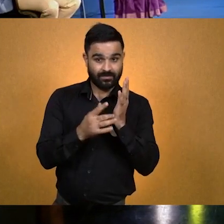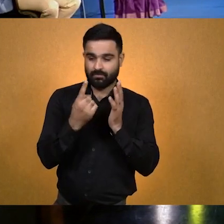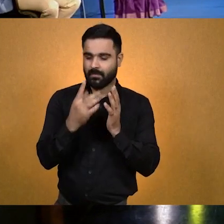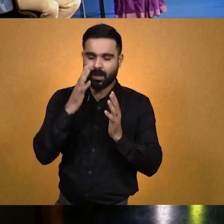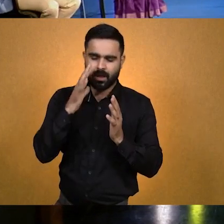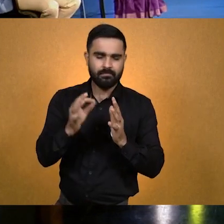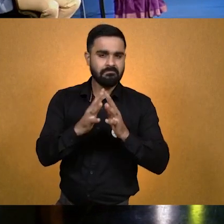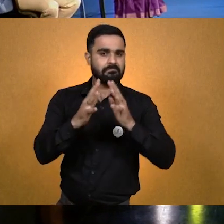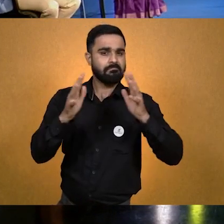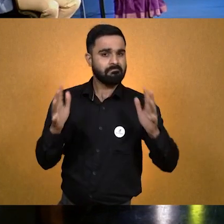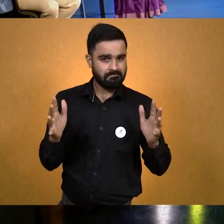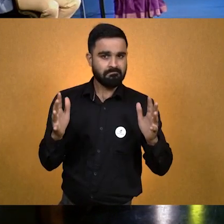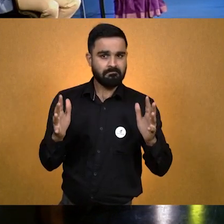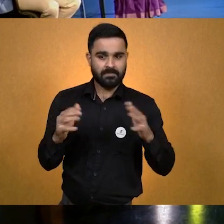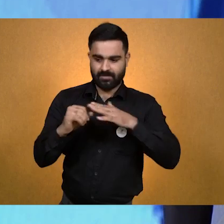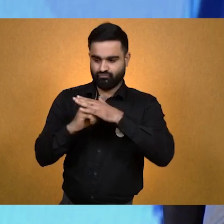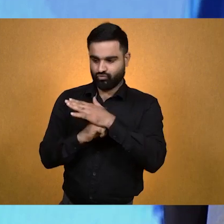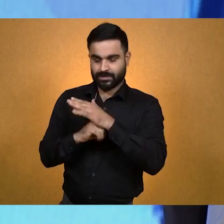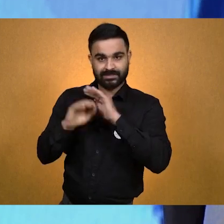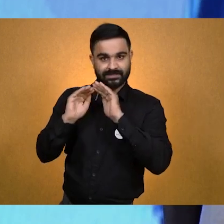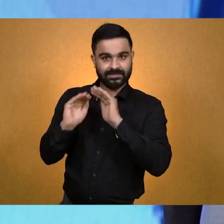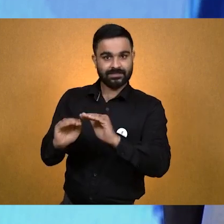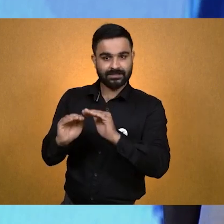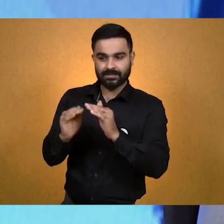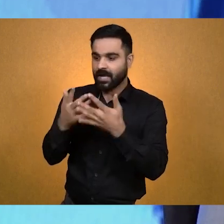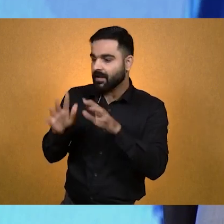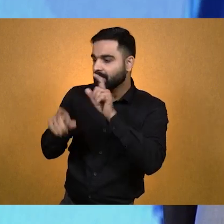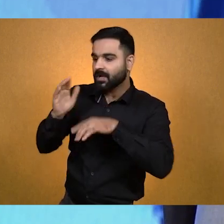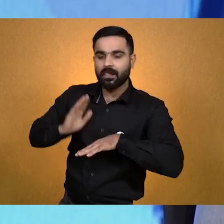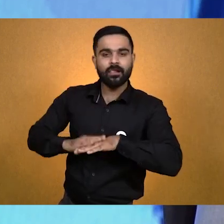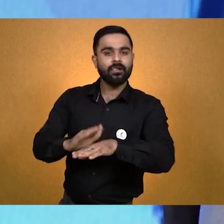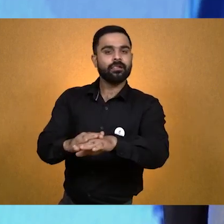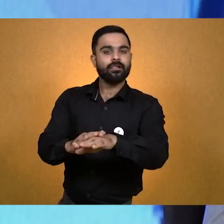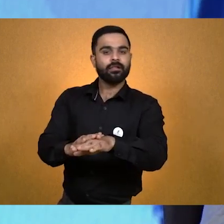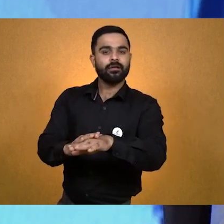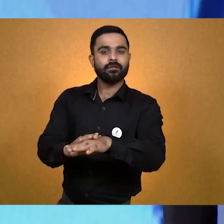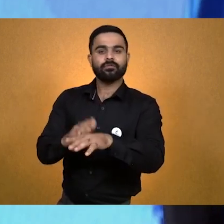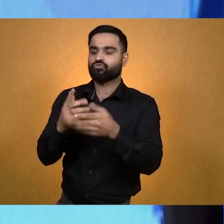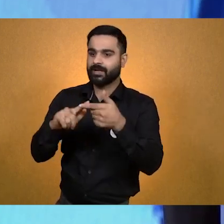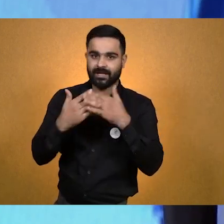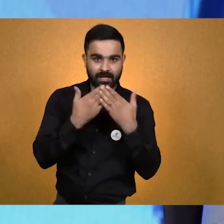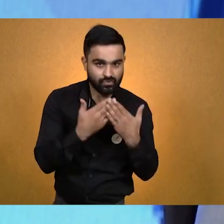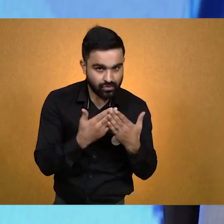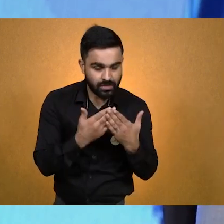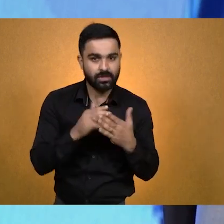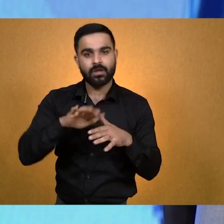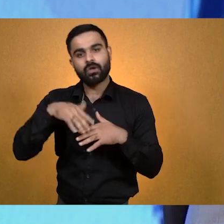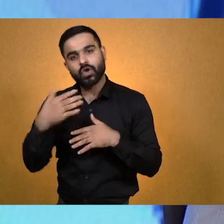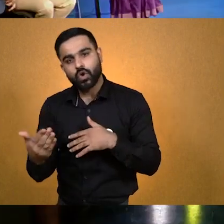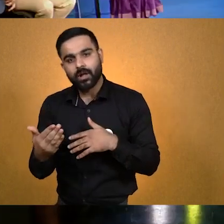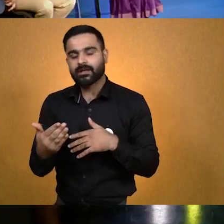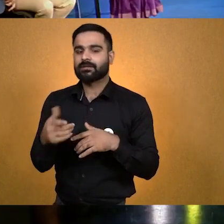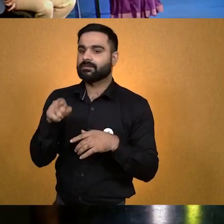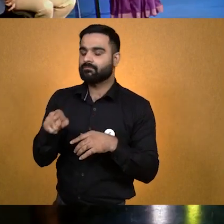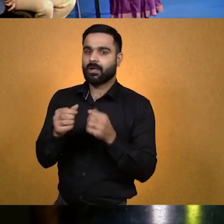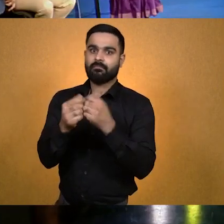the biggest pillar to support anyone's journey, absolutely, right? Whether it is education or, and